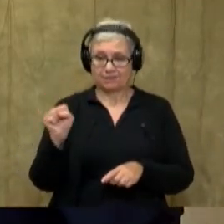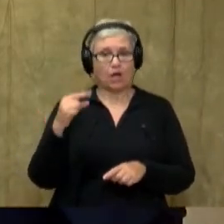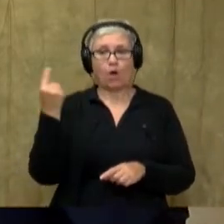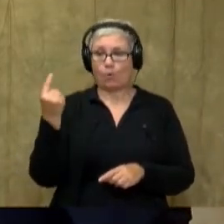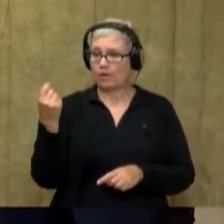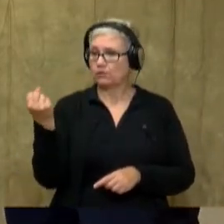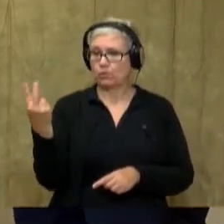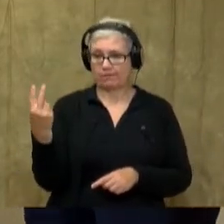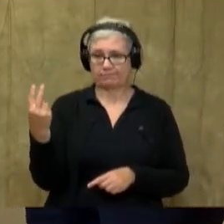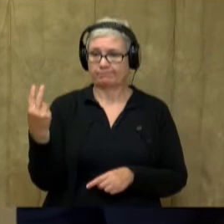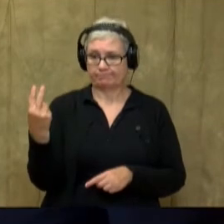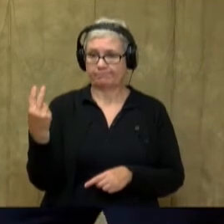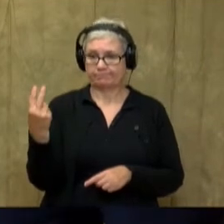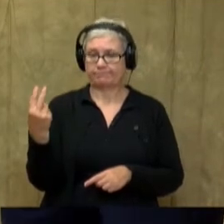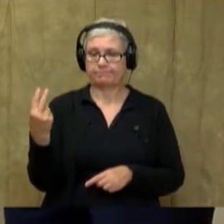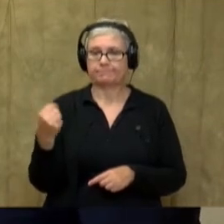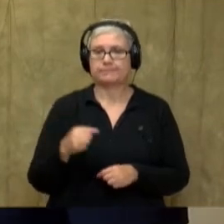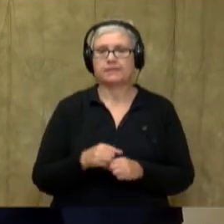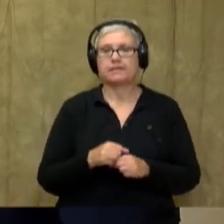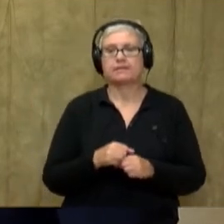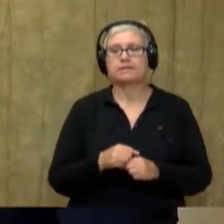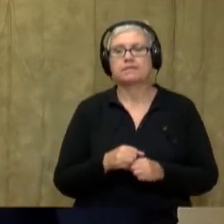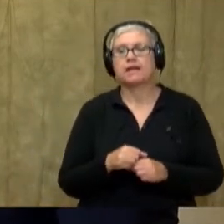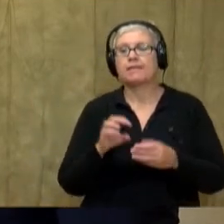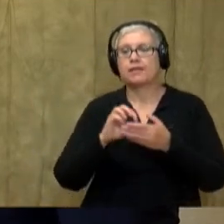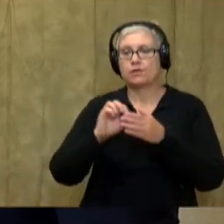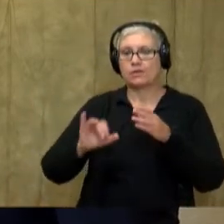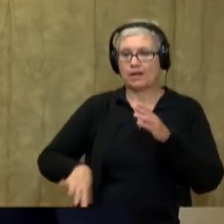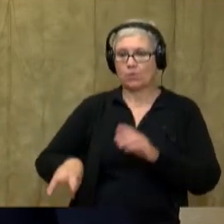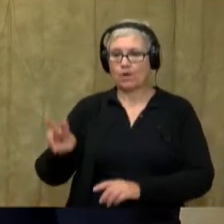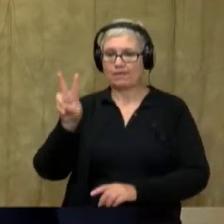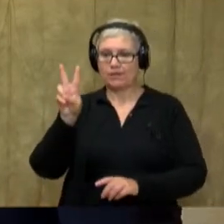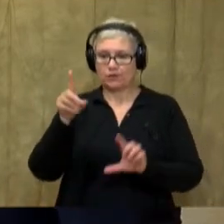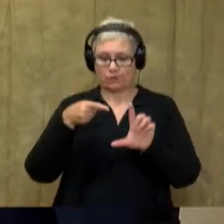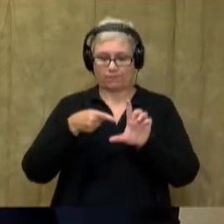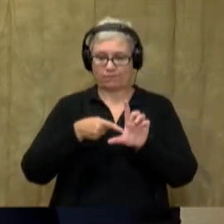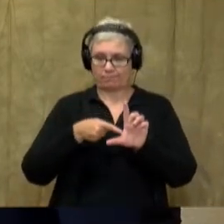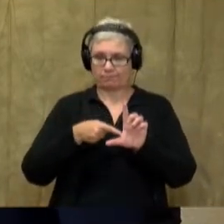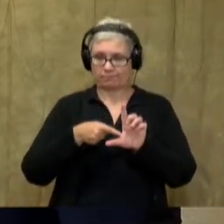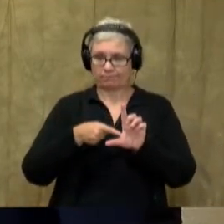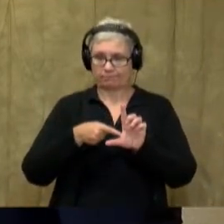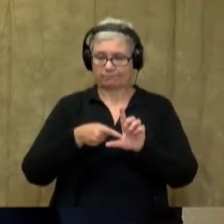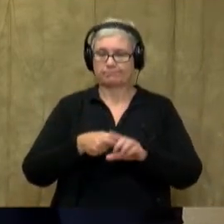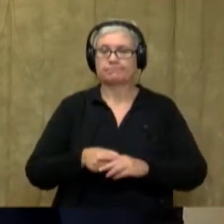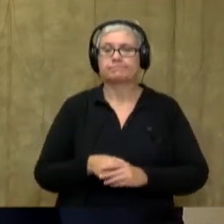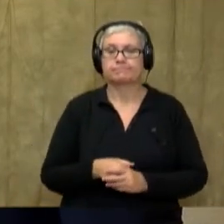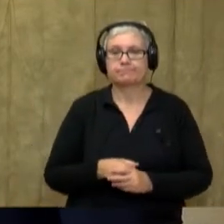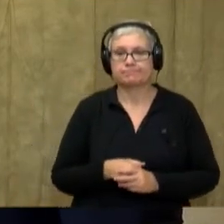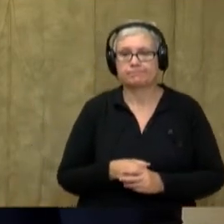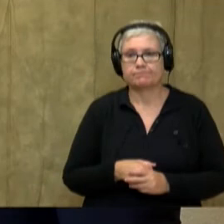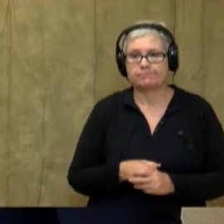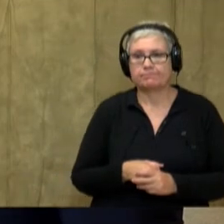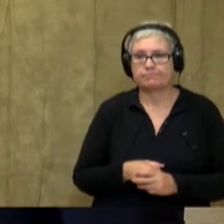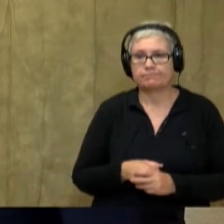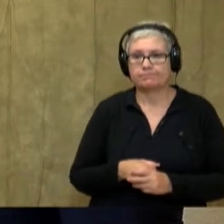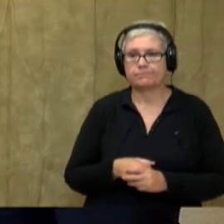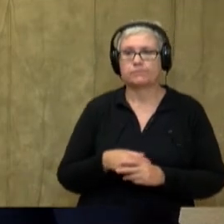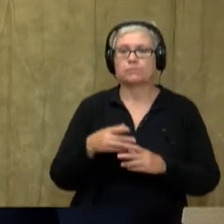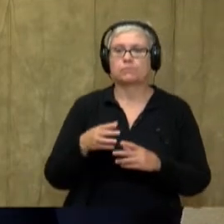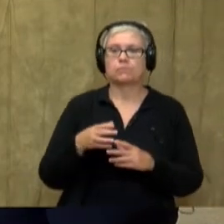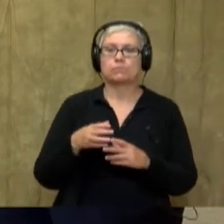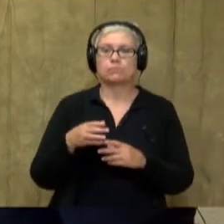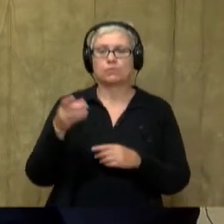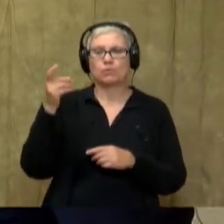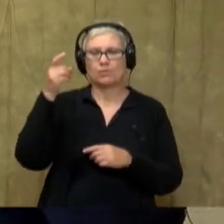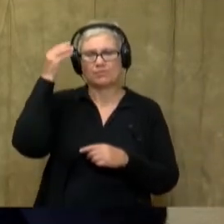case that's different from the algebraic perspective of just creating the model and graphing it to make predictions. We want to make sense